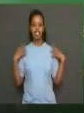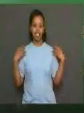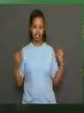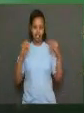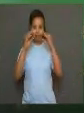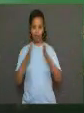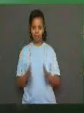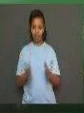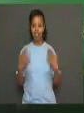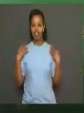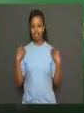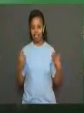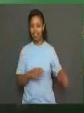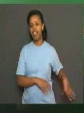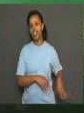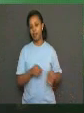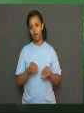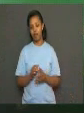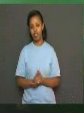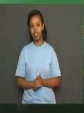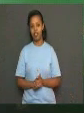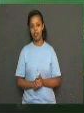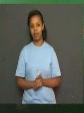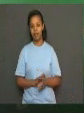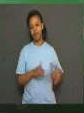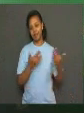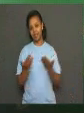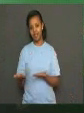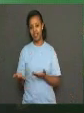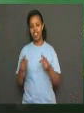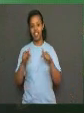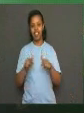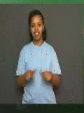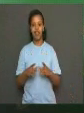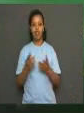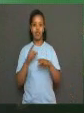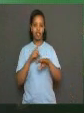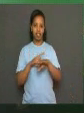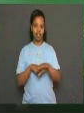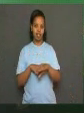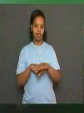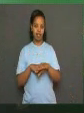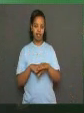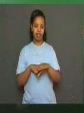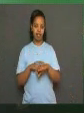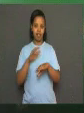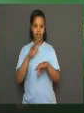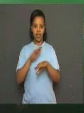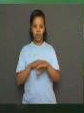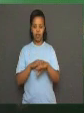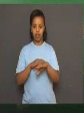Hello, teacher. Hello, students. Welcome to today's lesson